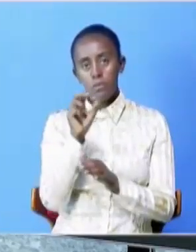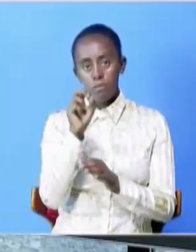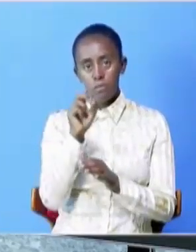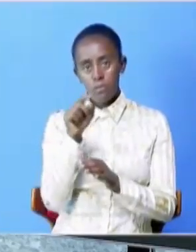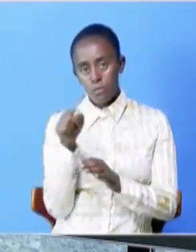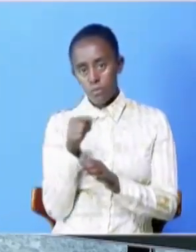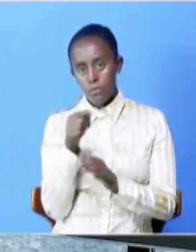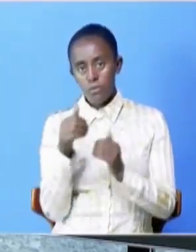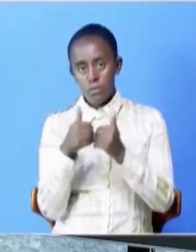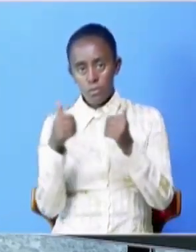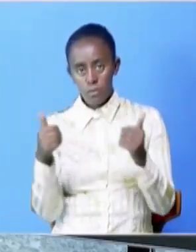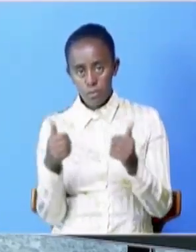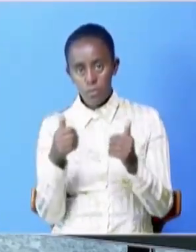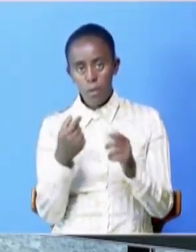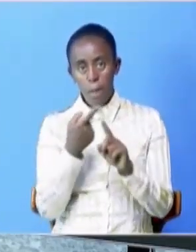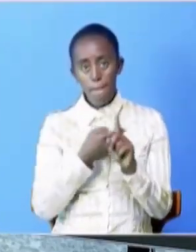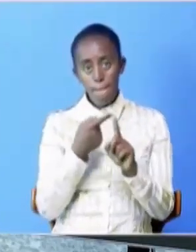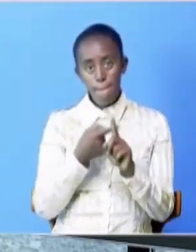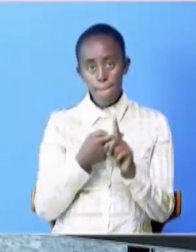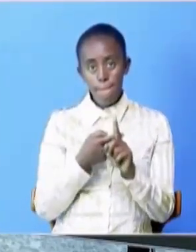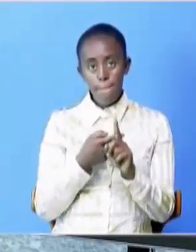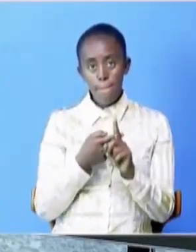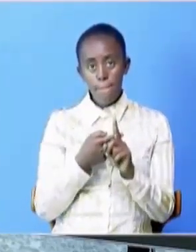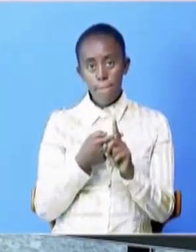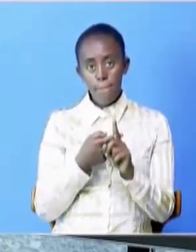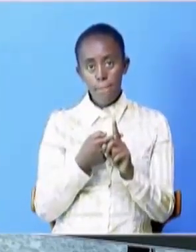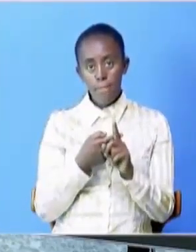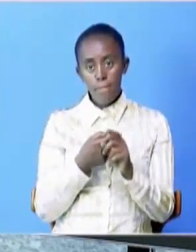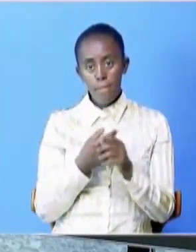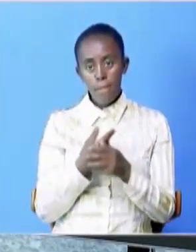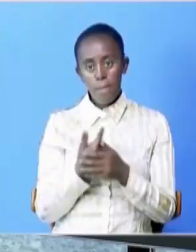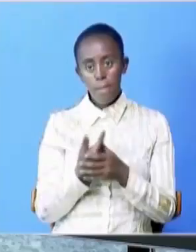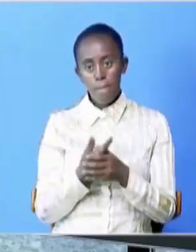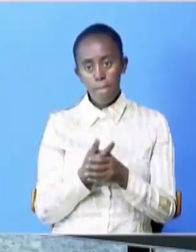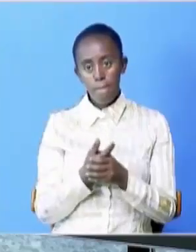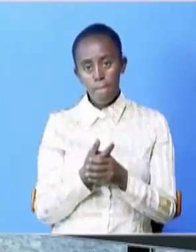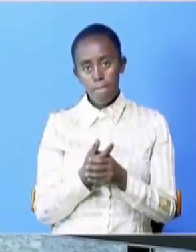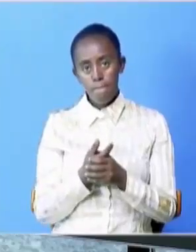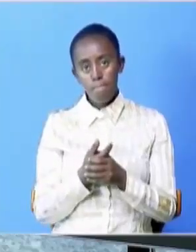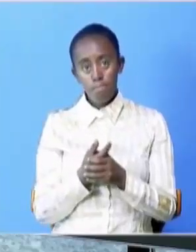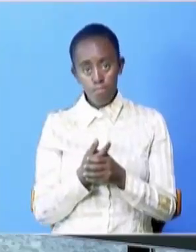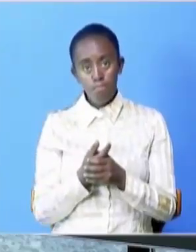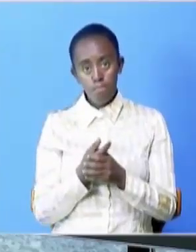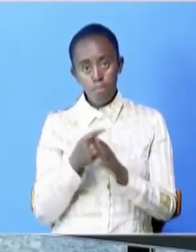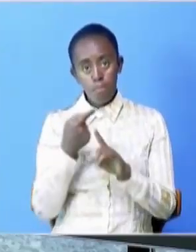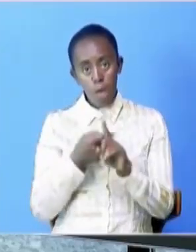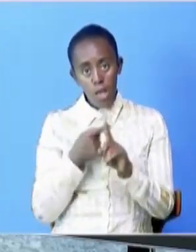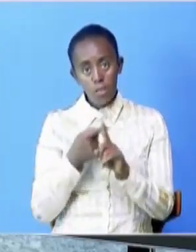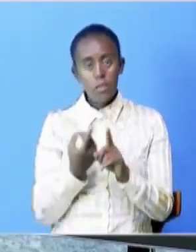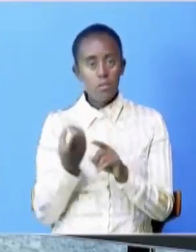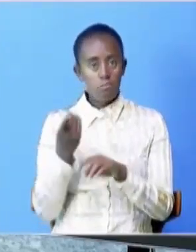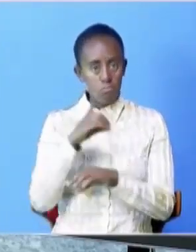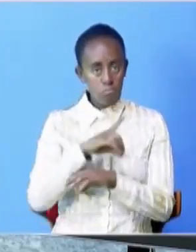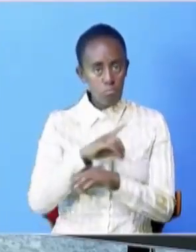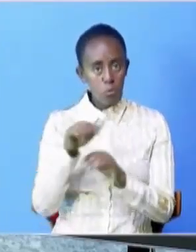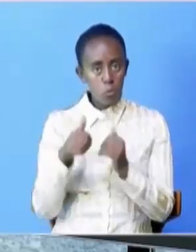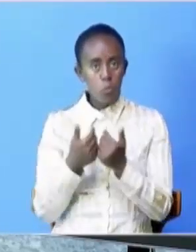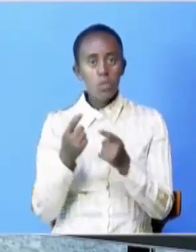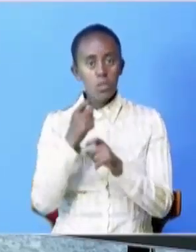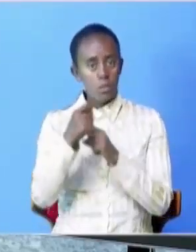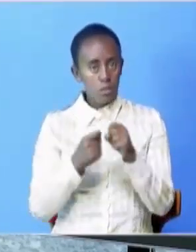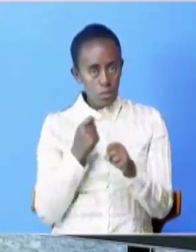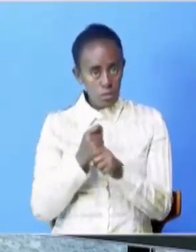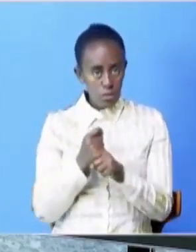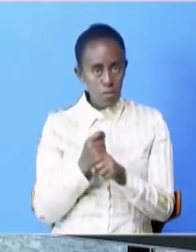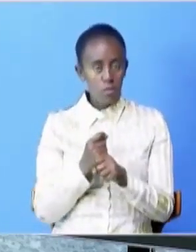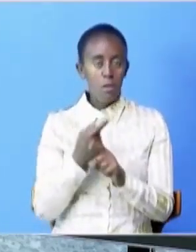separate the month and the day with the year. So first we have the month, we